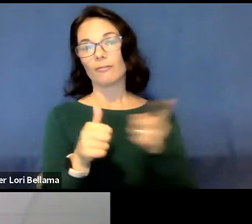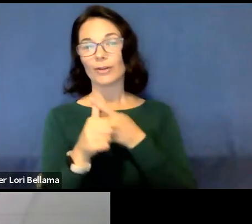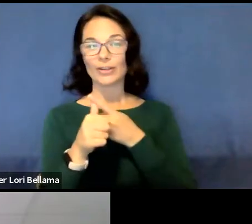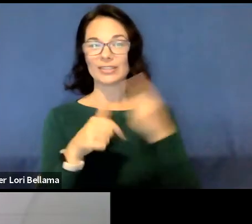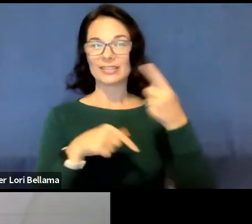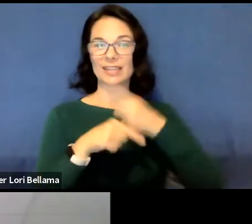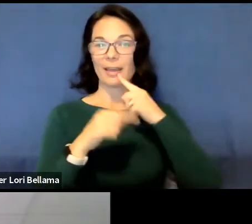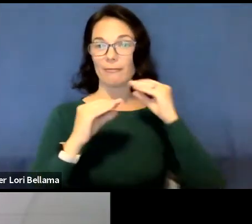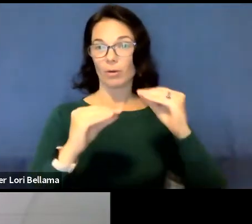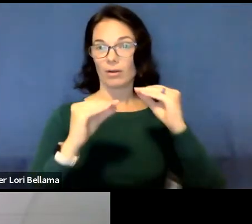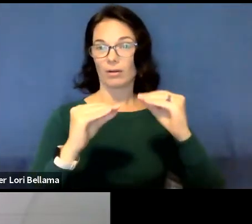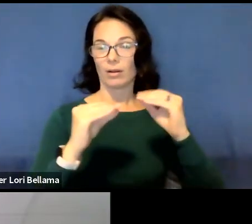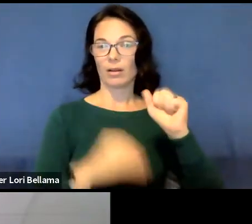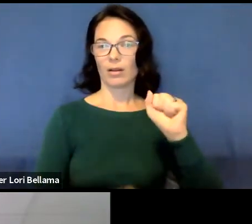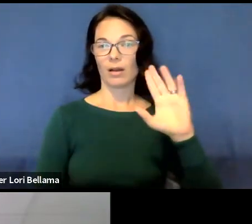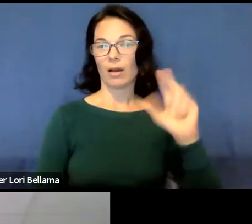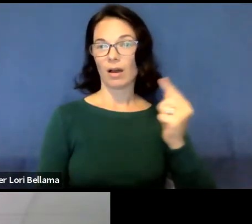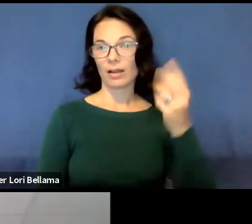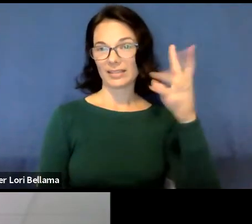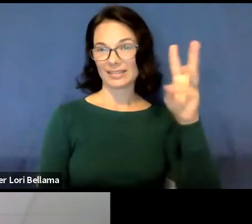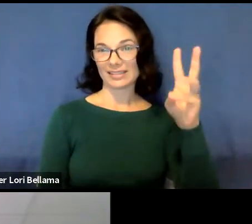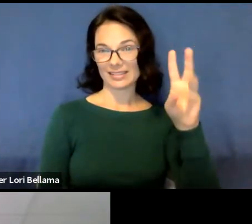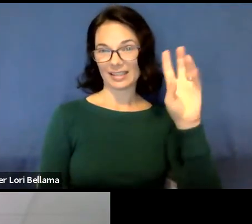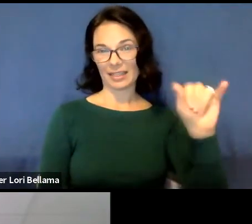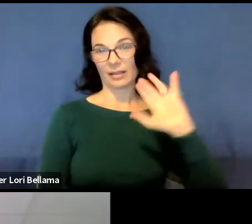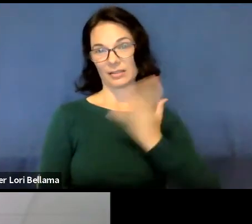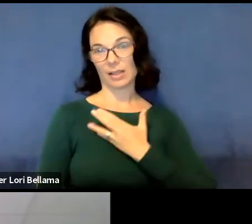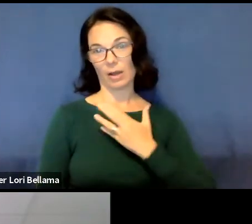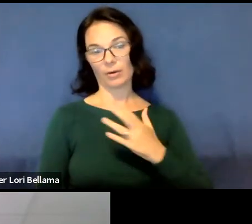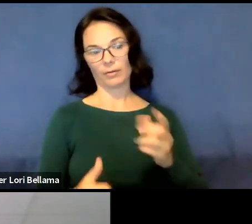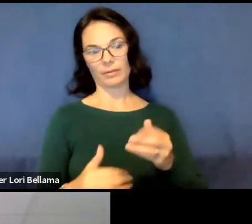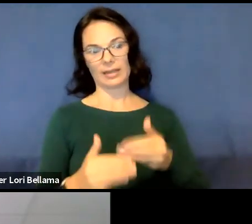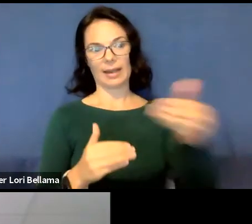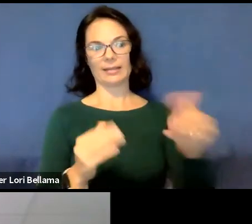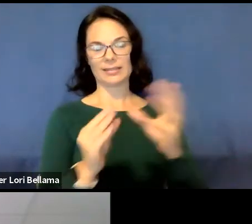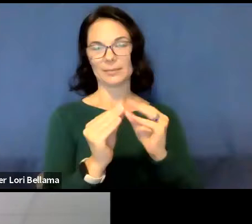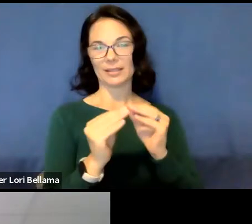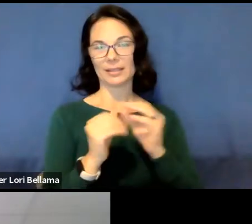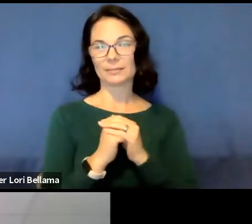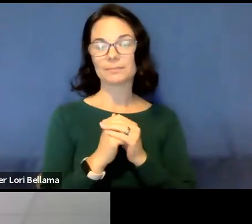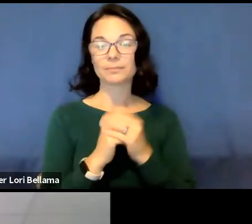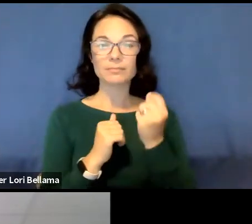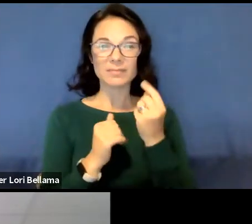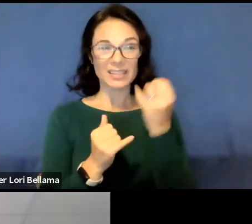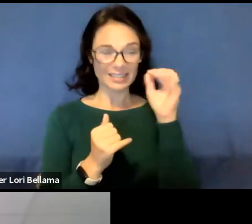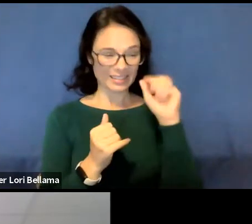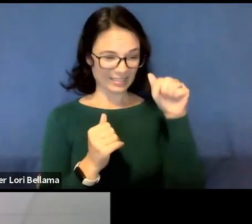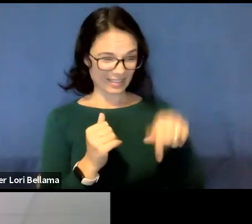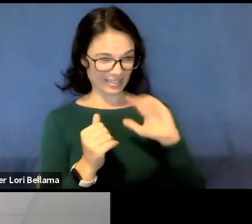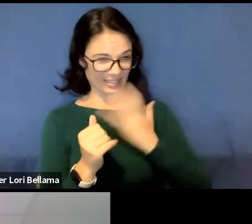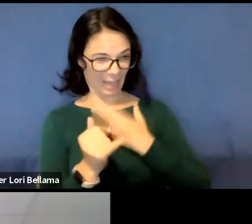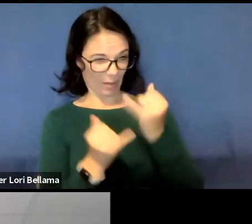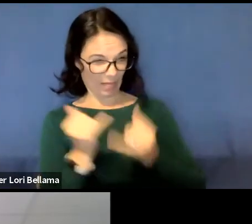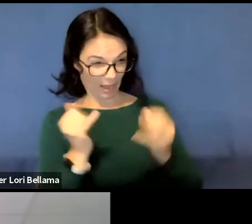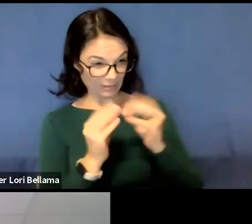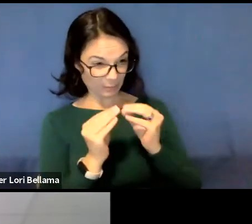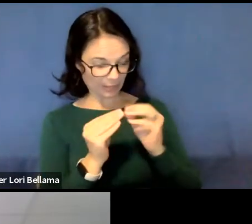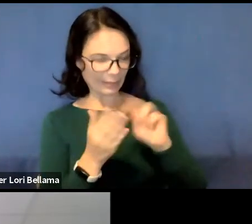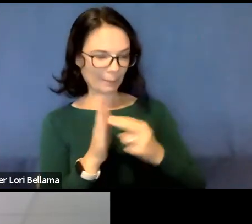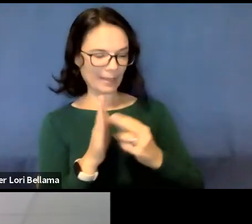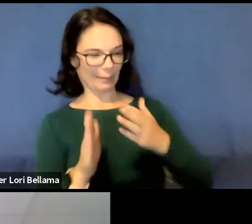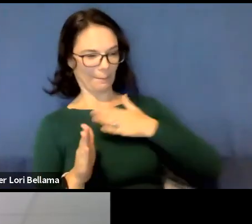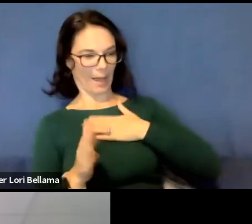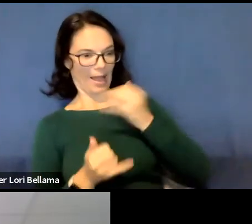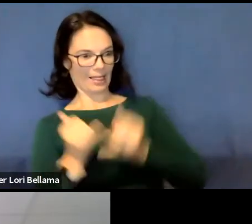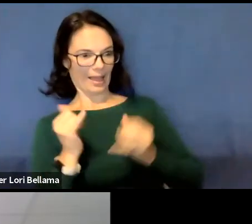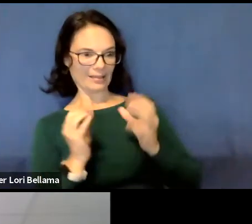August 16th. And so because this is the last meeting of this semester, it's my last meeting as academic